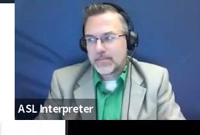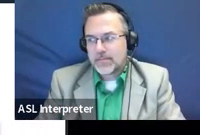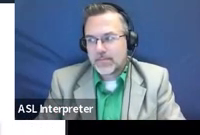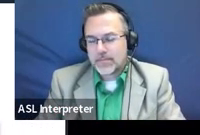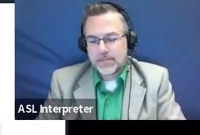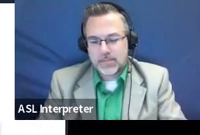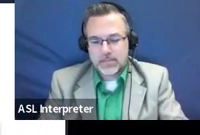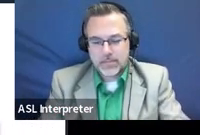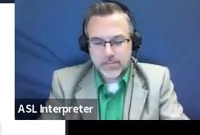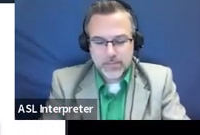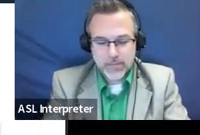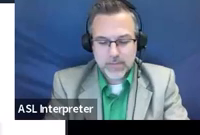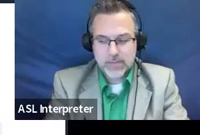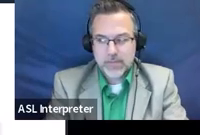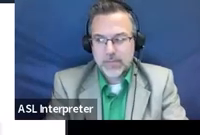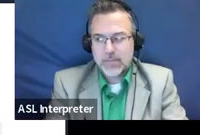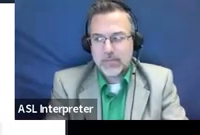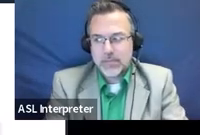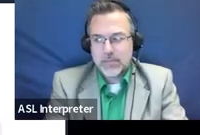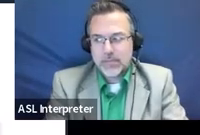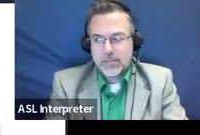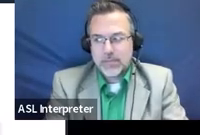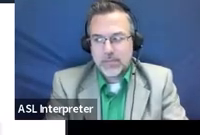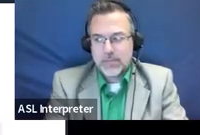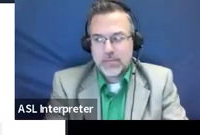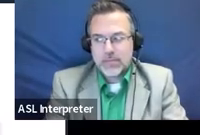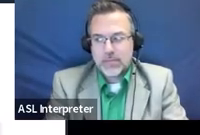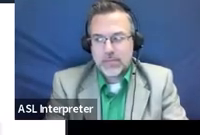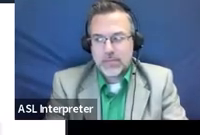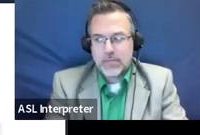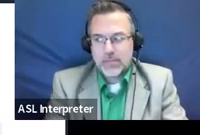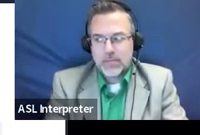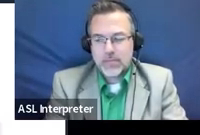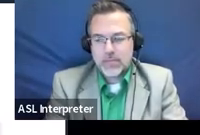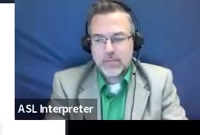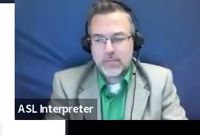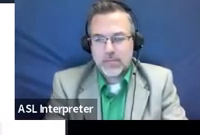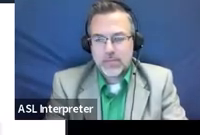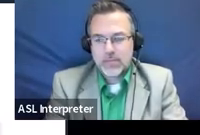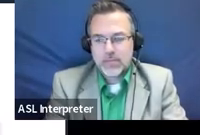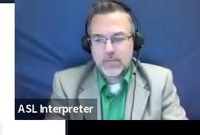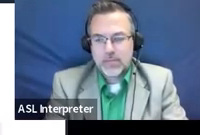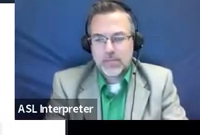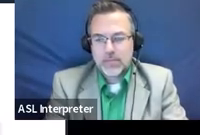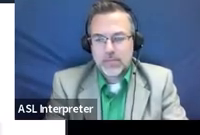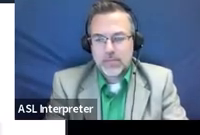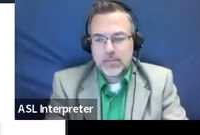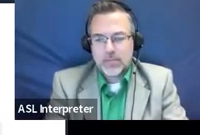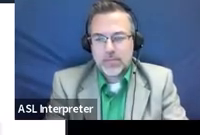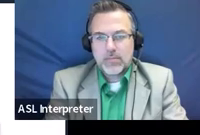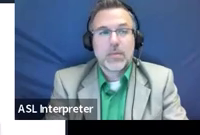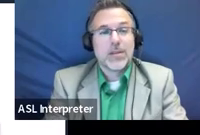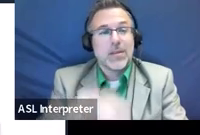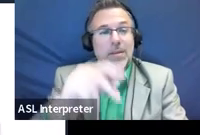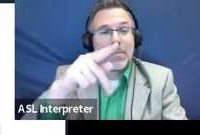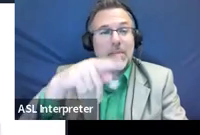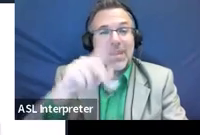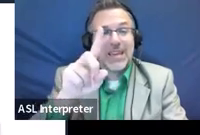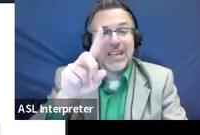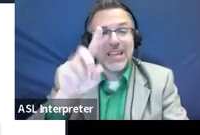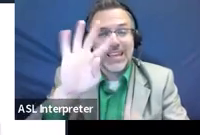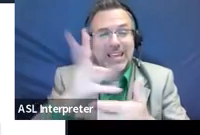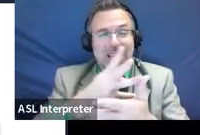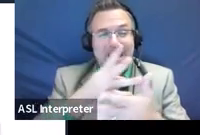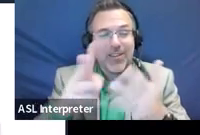These are our other resources. We have our PD calendar. You must know how to find that because you're here. And that lists all of our